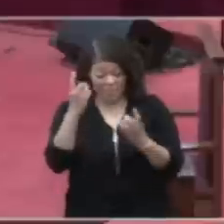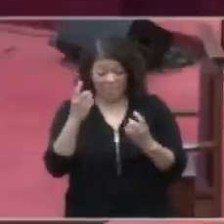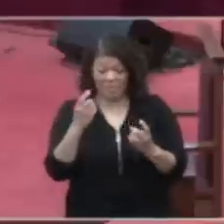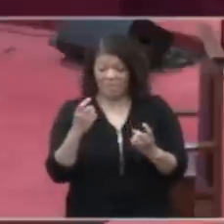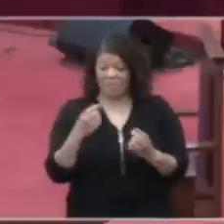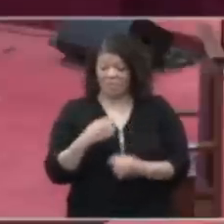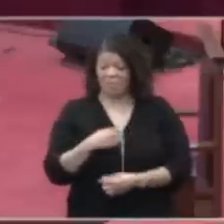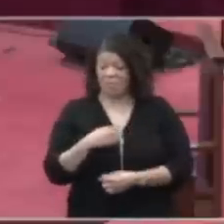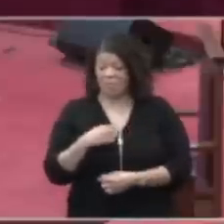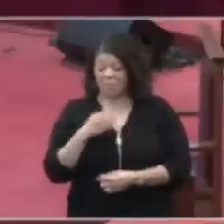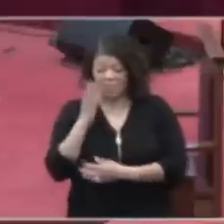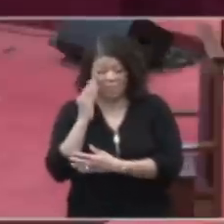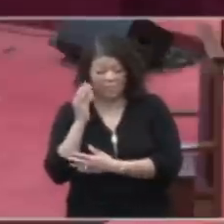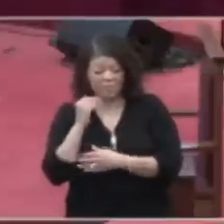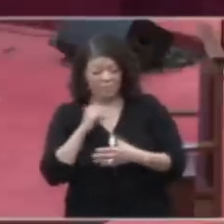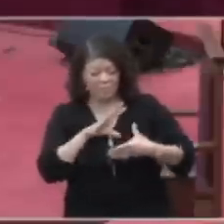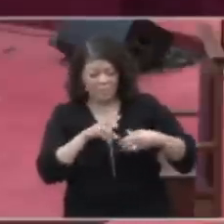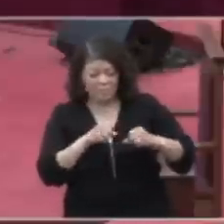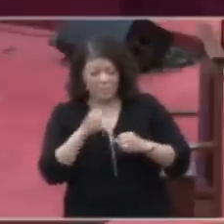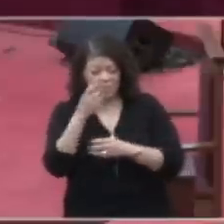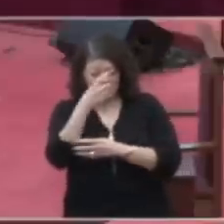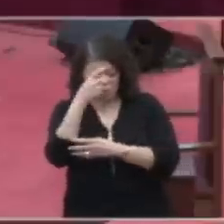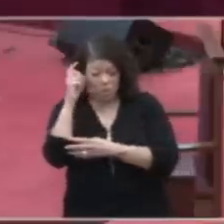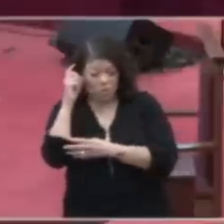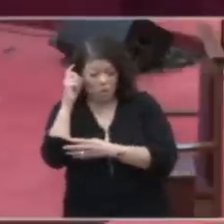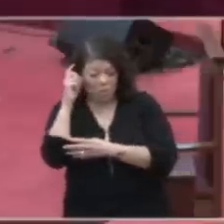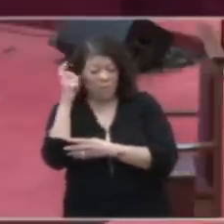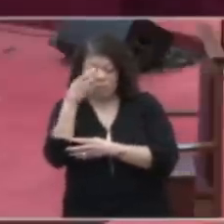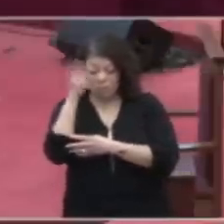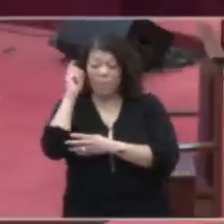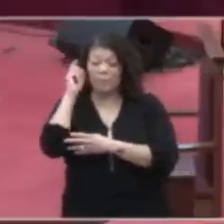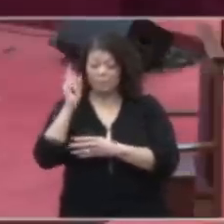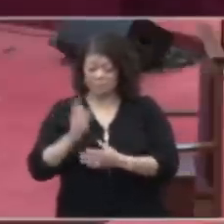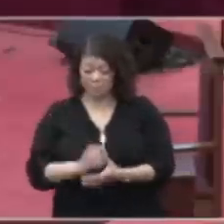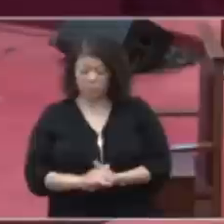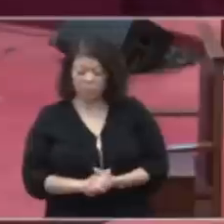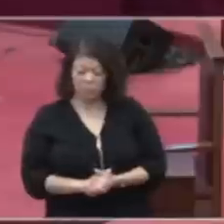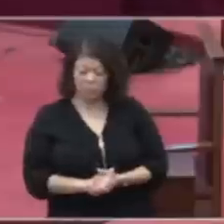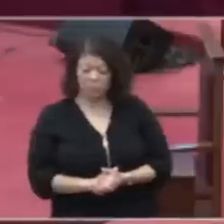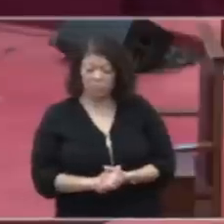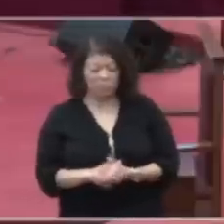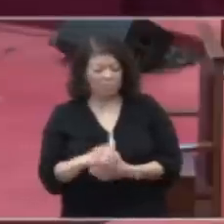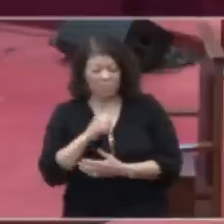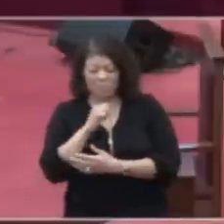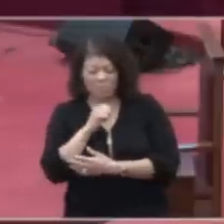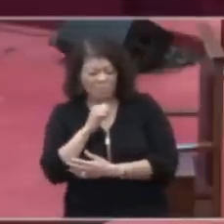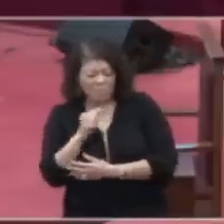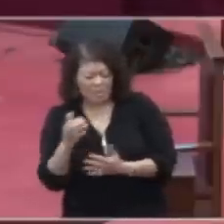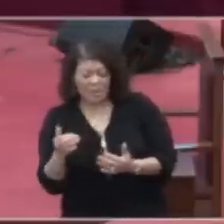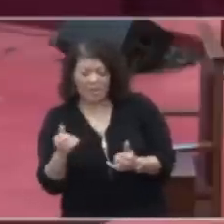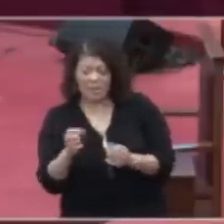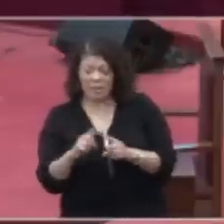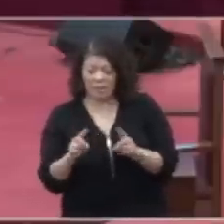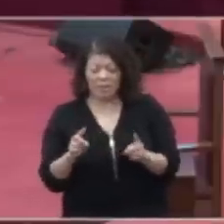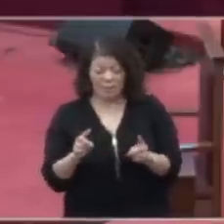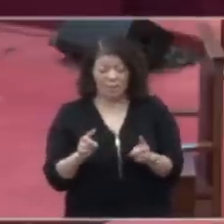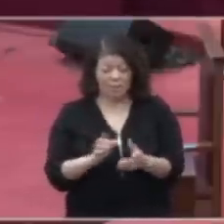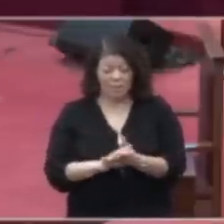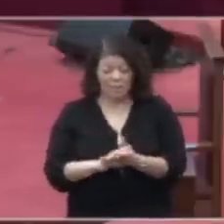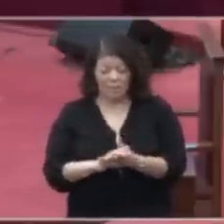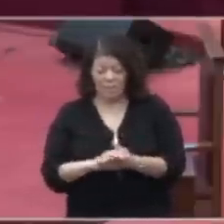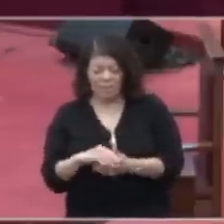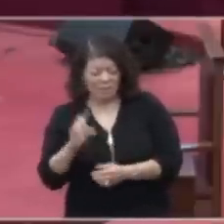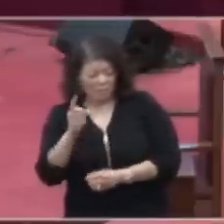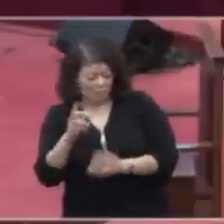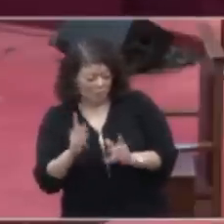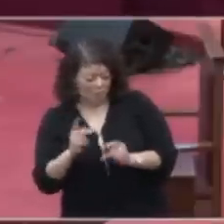from trauma in any area of my life? I said, yes. They said, how? I said, I get on planes, and if a person coughs or sneezes, I'm ready to throw